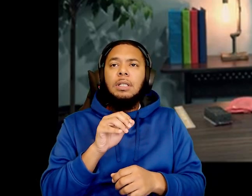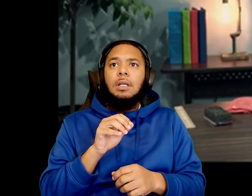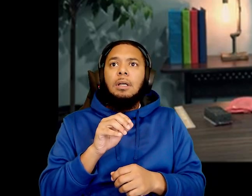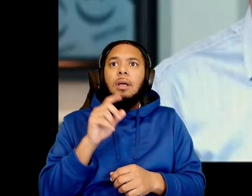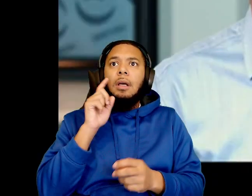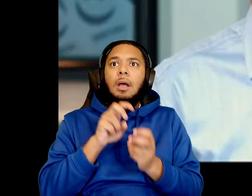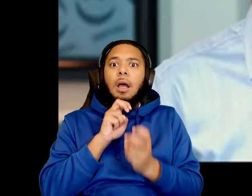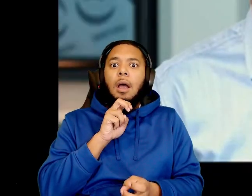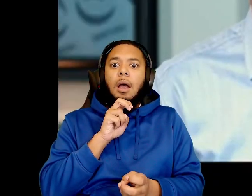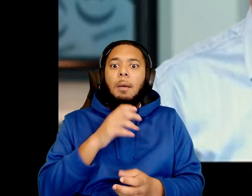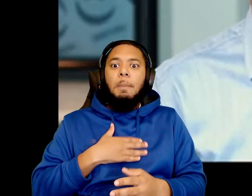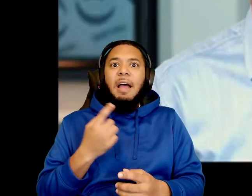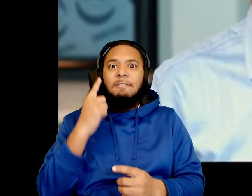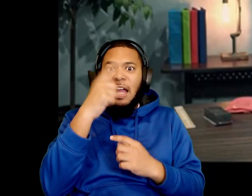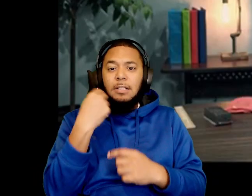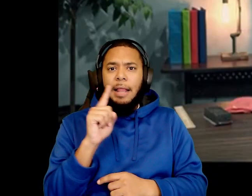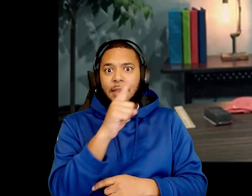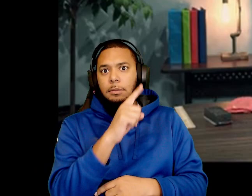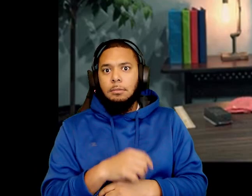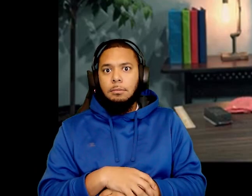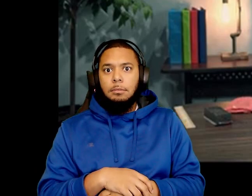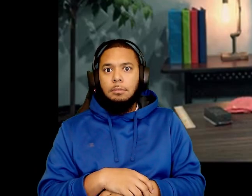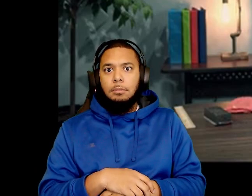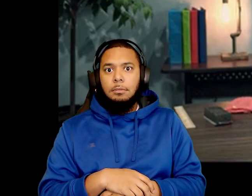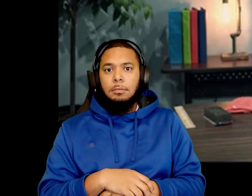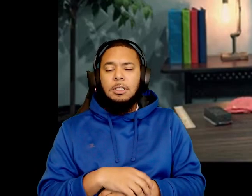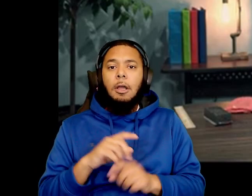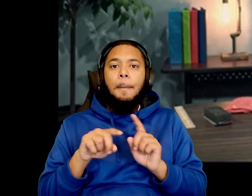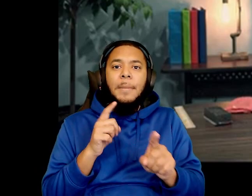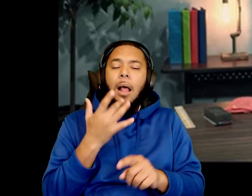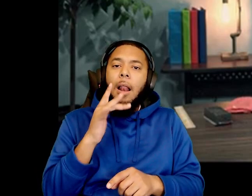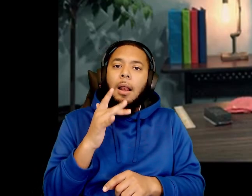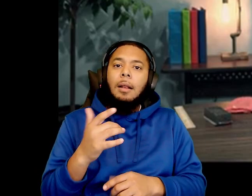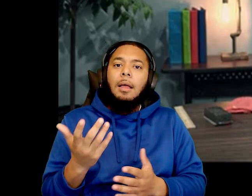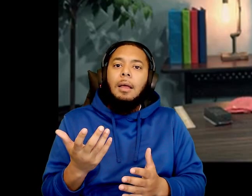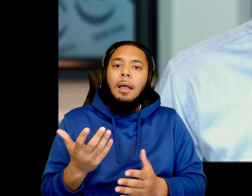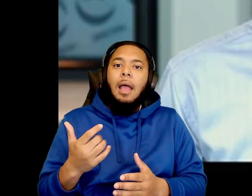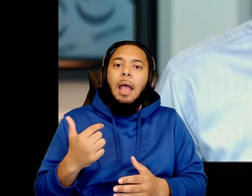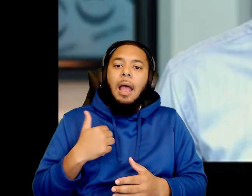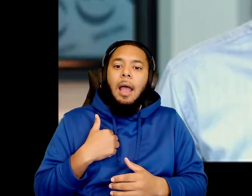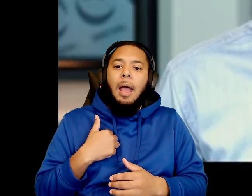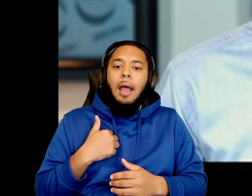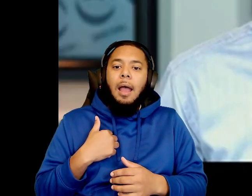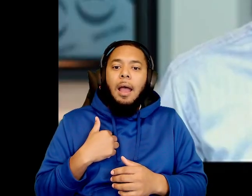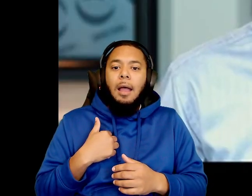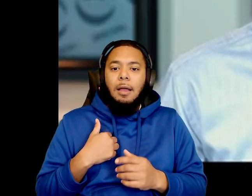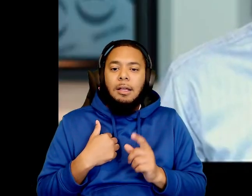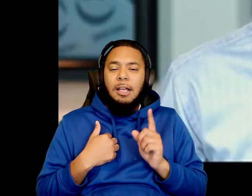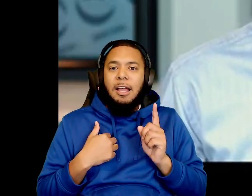just like this. But luckily, I prorate my expenses, so I'm like this.